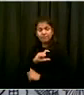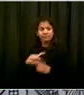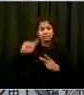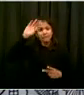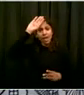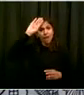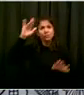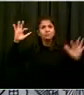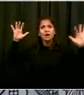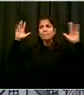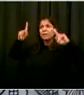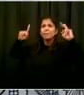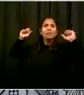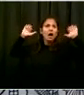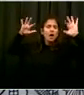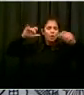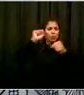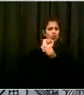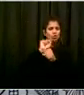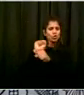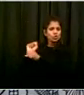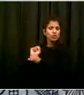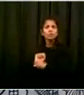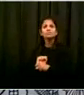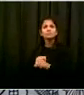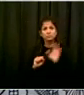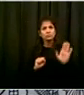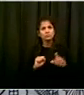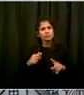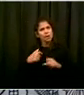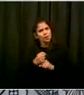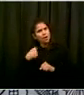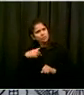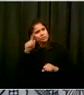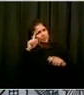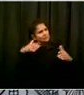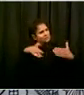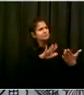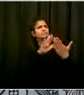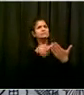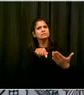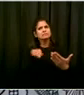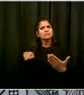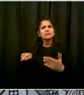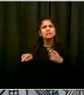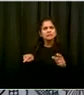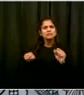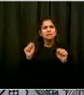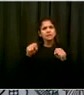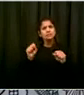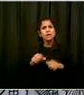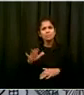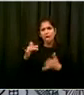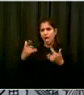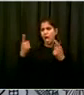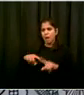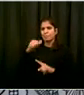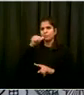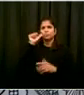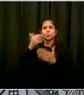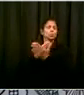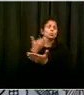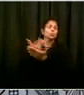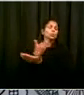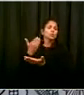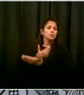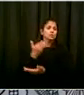reality. And we're going to address it very forthrightly. Commissioner is very clear that there will be consequences for